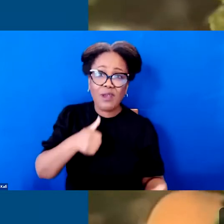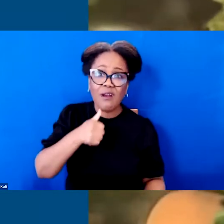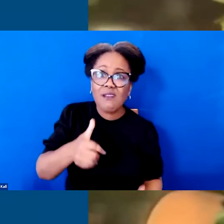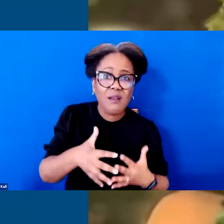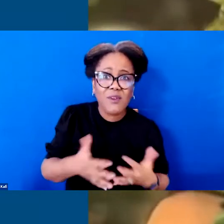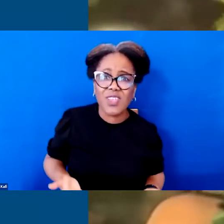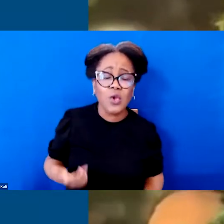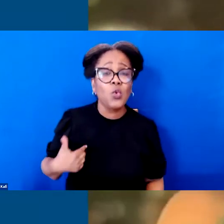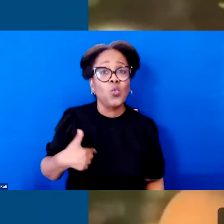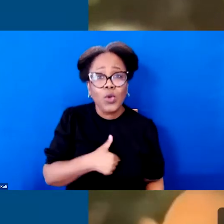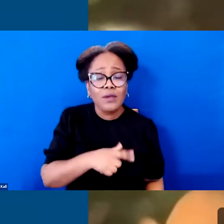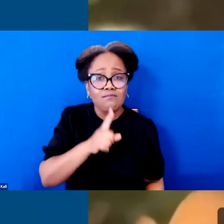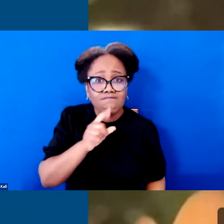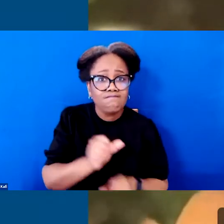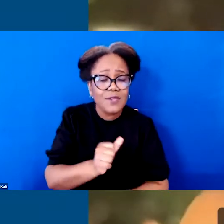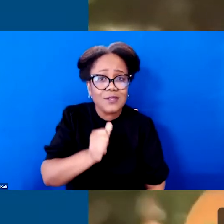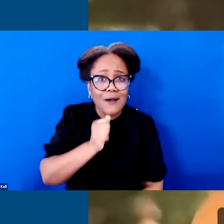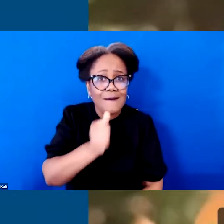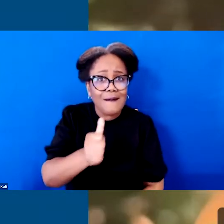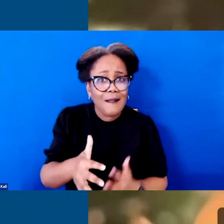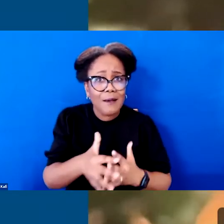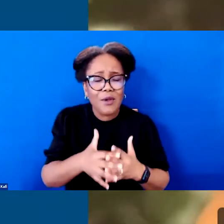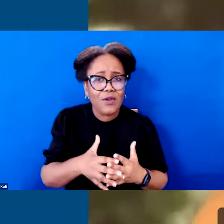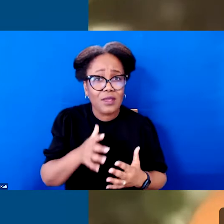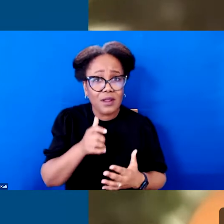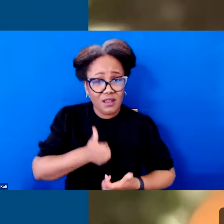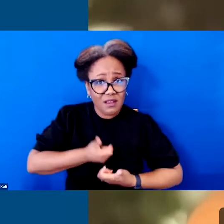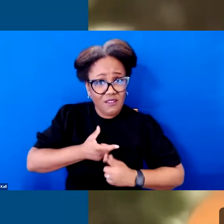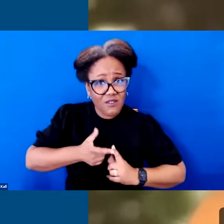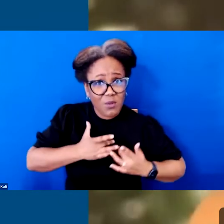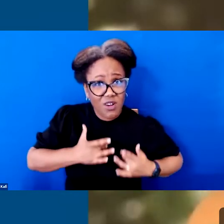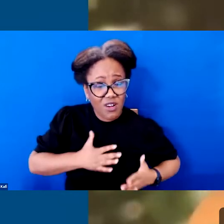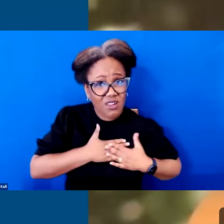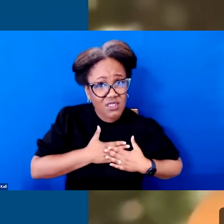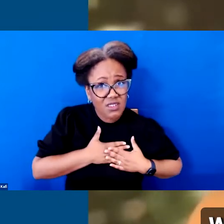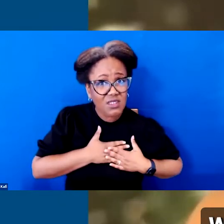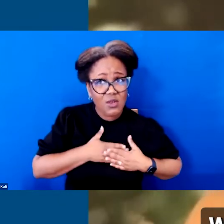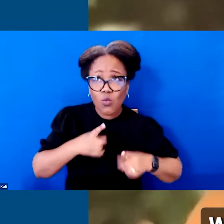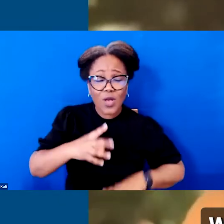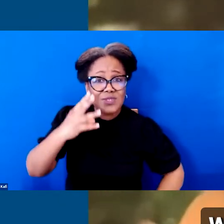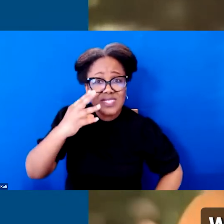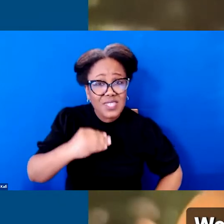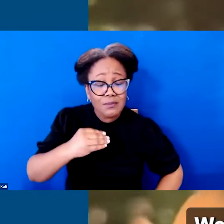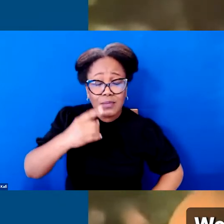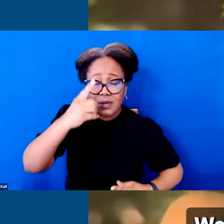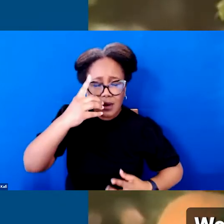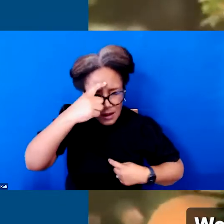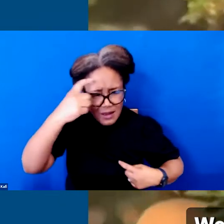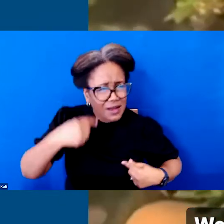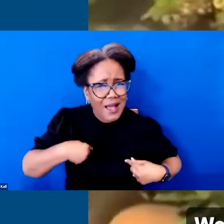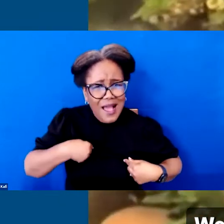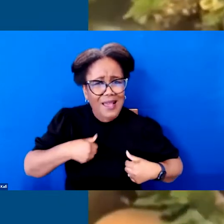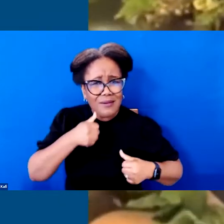your heart. Say it when you sleep. We are not American. We will die as Hawaiians. We will never be